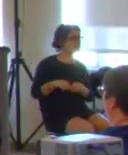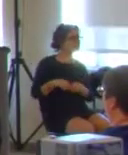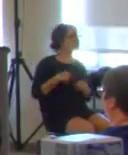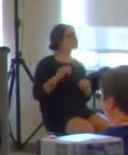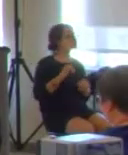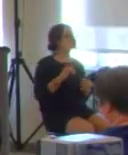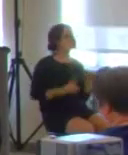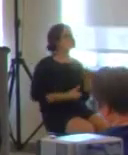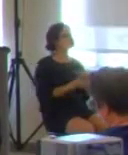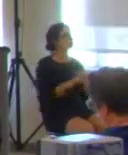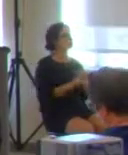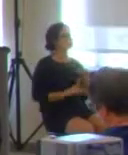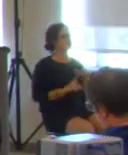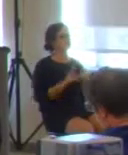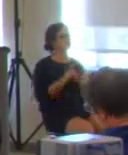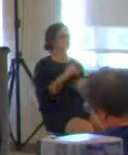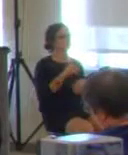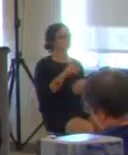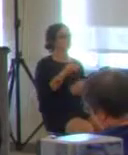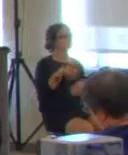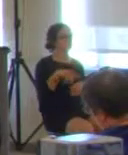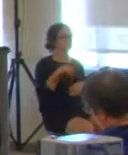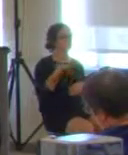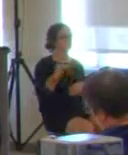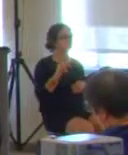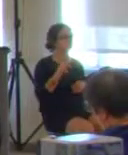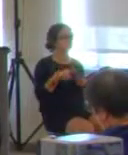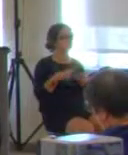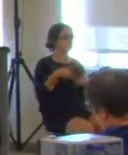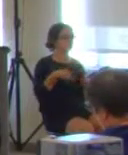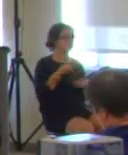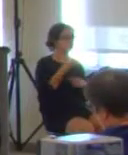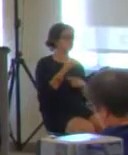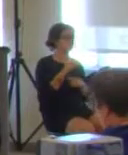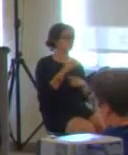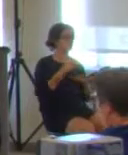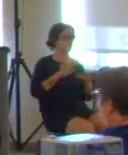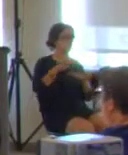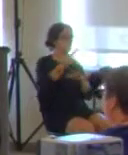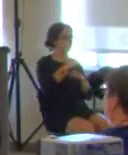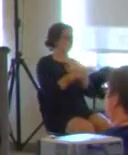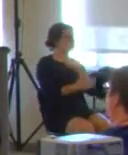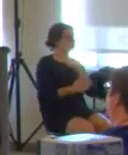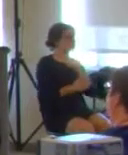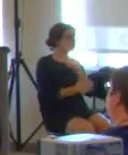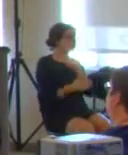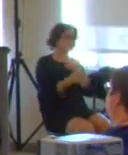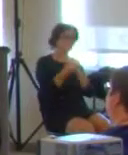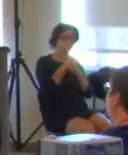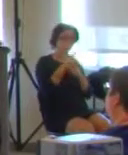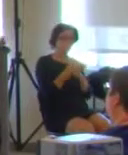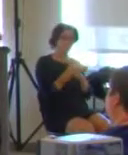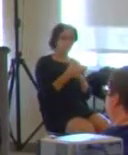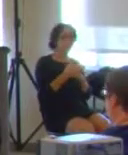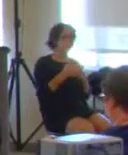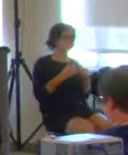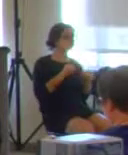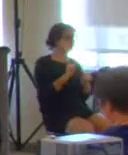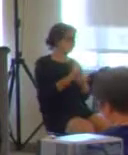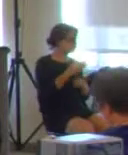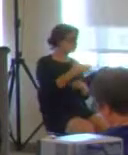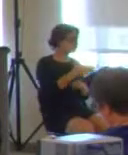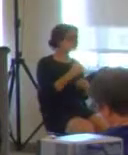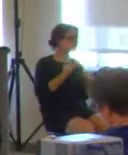San Francisco and around the counties really are staffed by consumers and involve